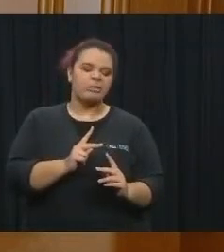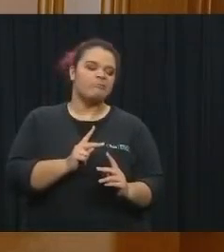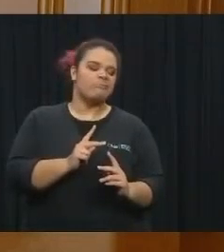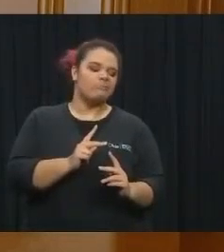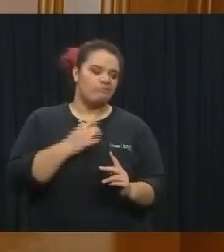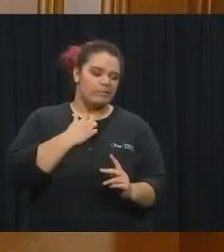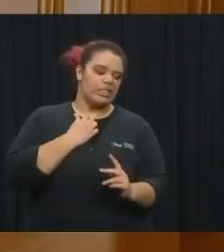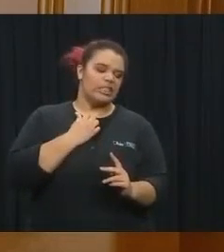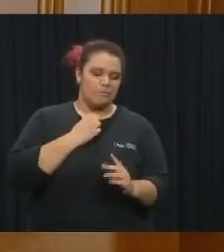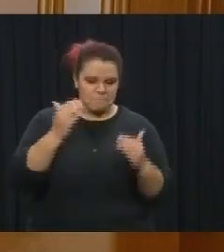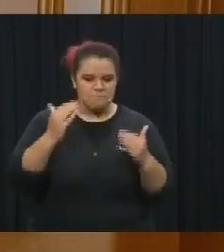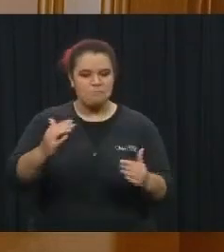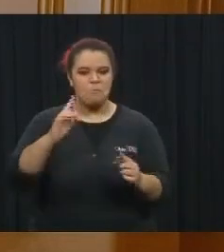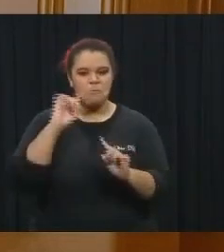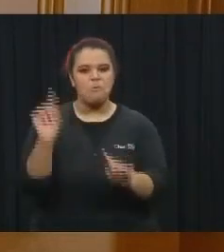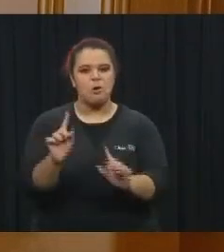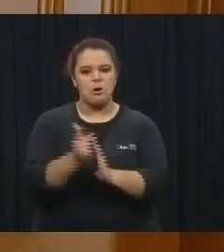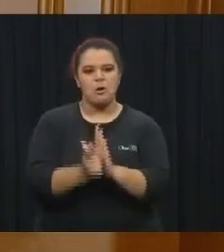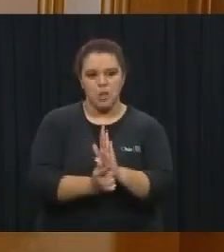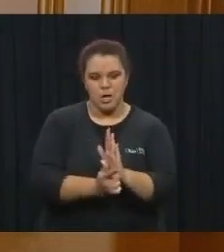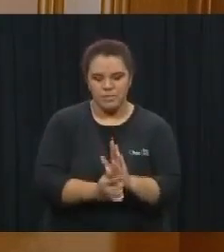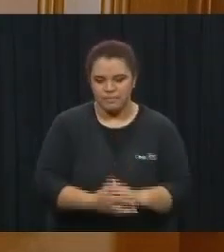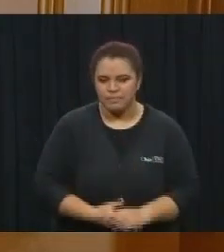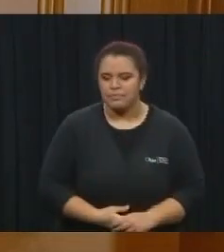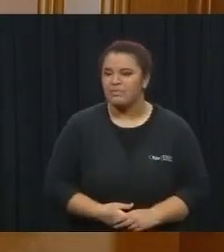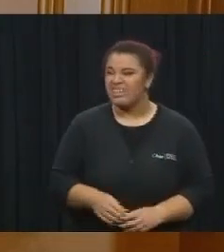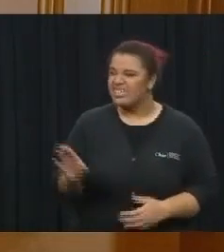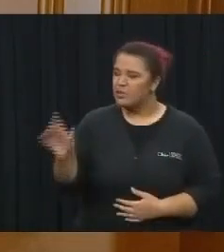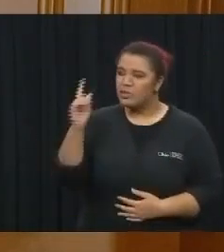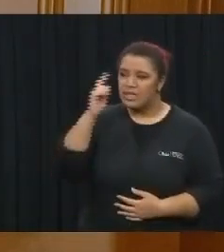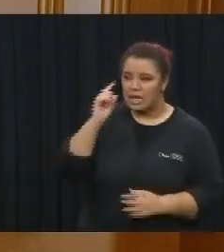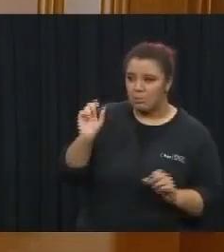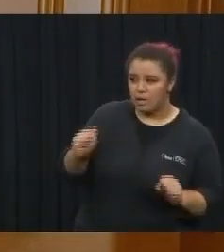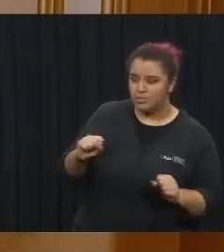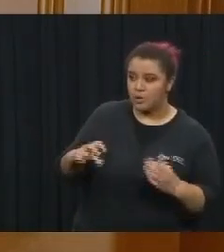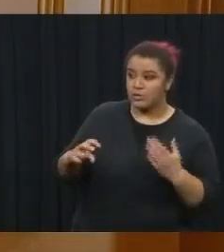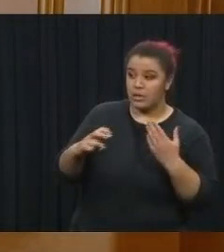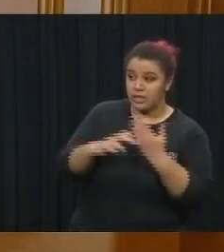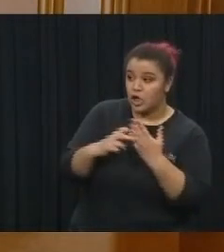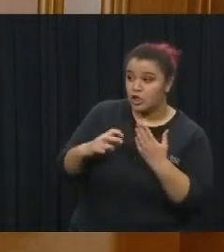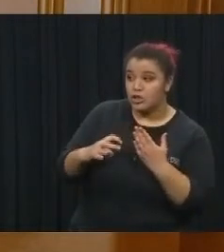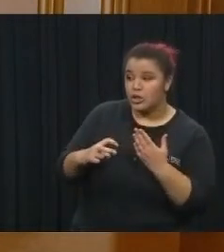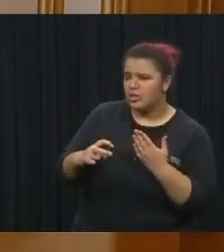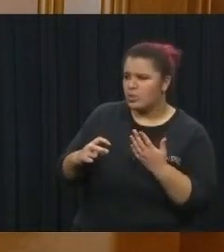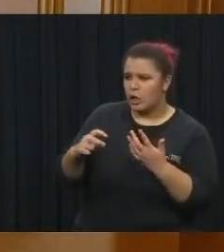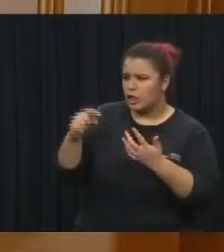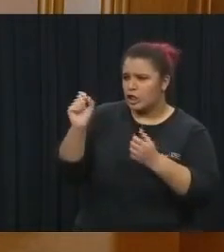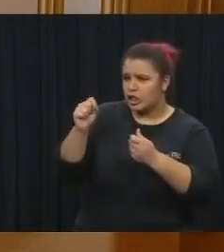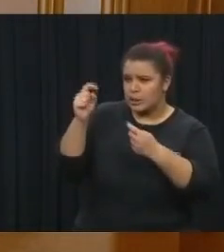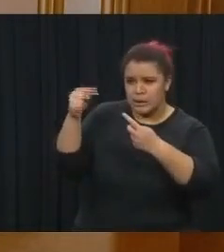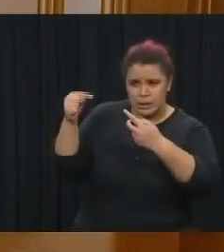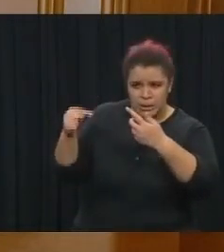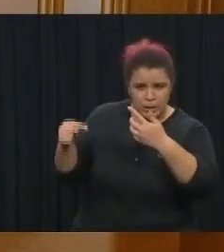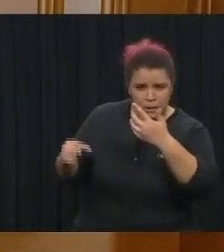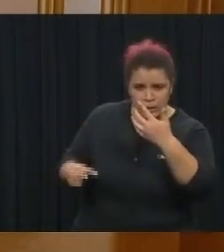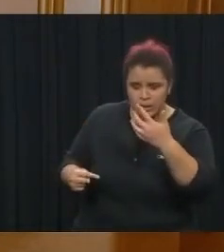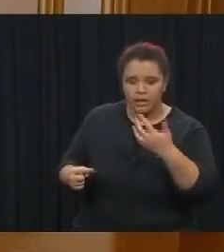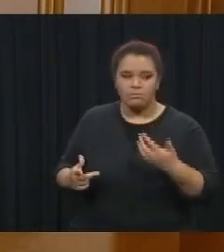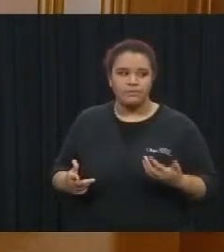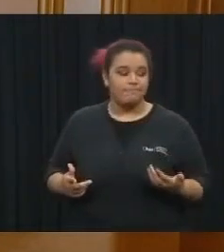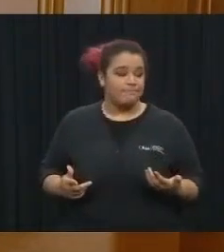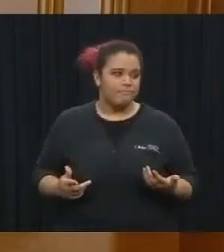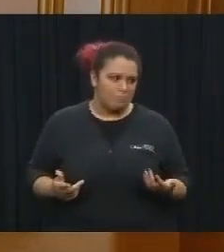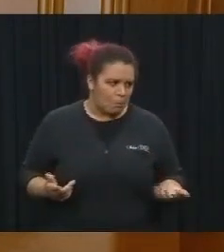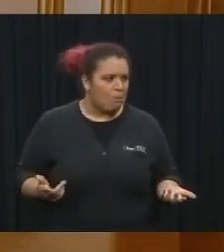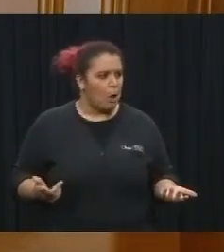lives. So potentially some citations or any kind of thing like that? Sure, you could, absolutely. I mean, look, I can't, again, I